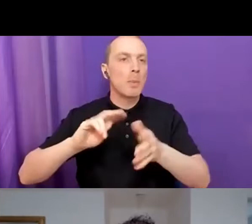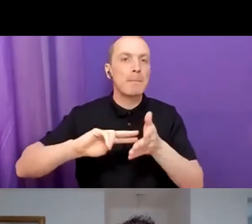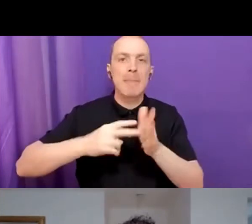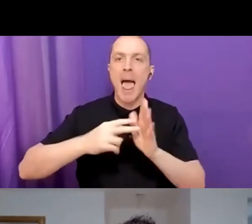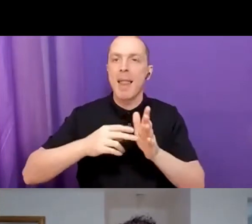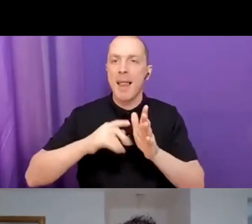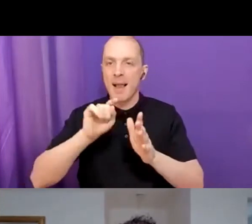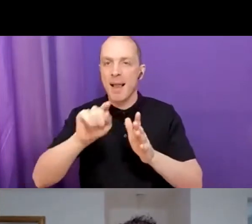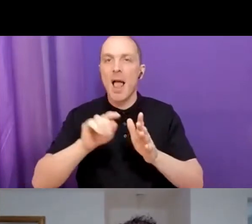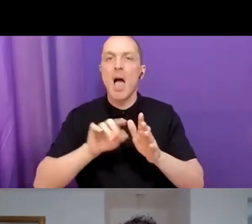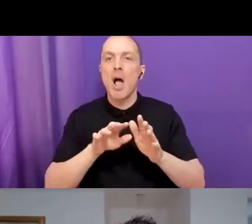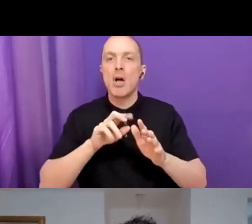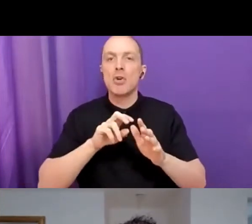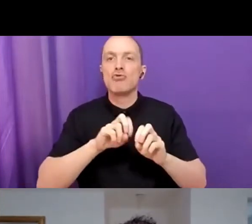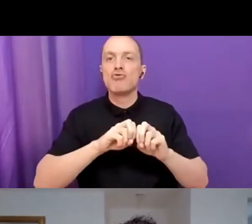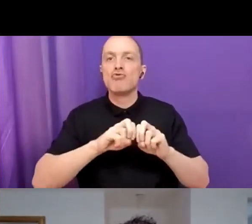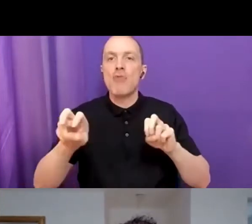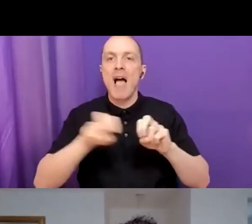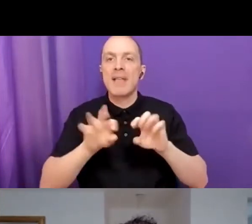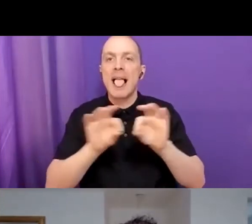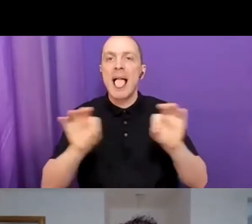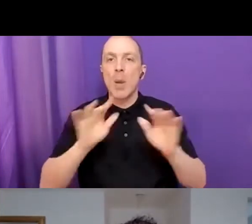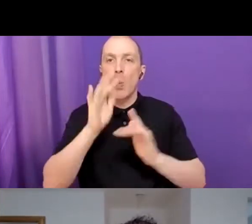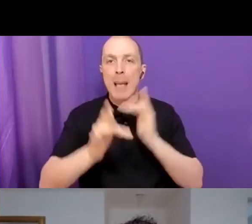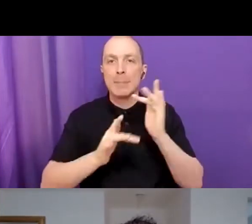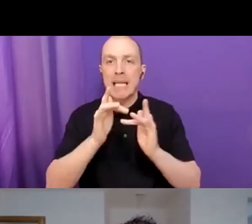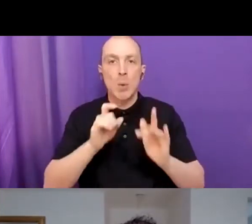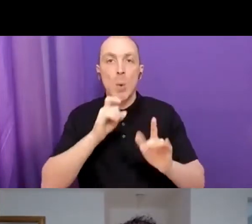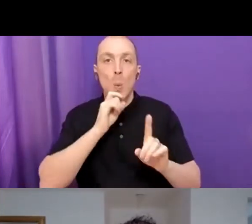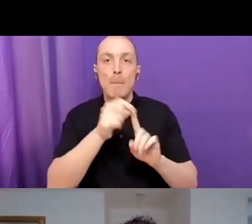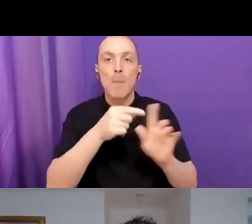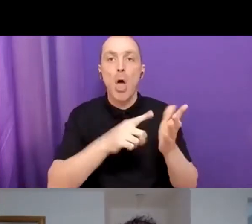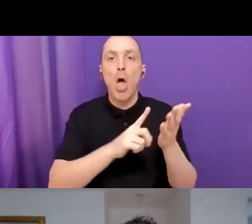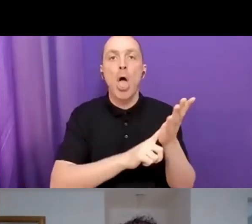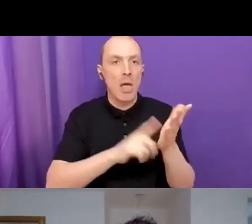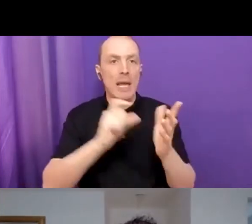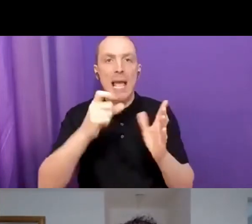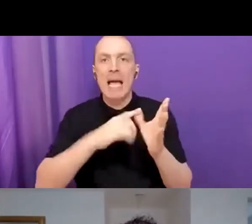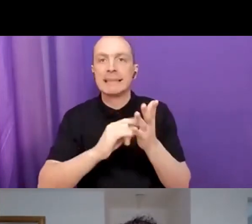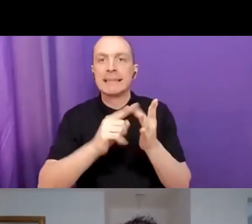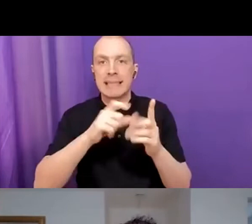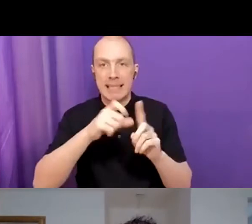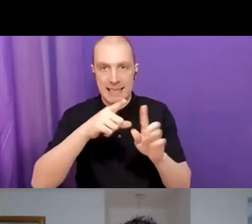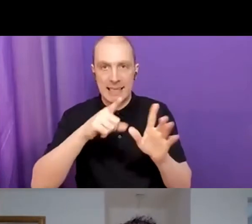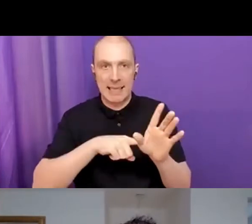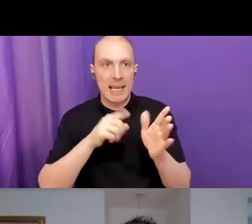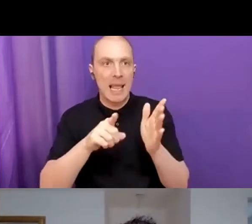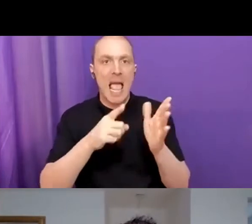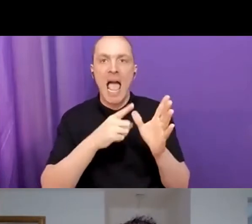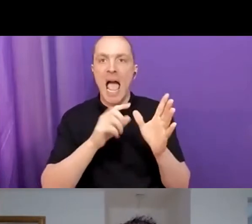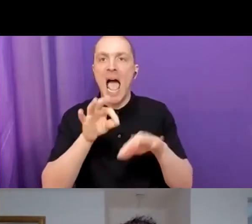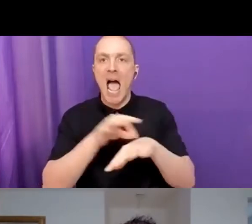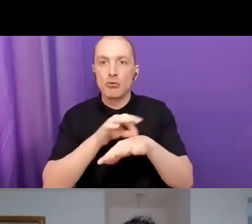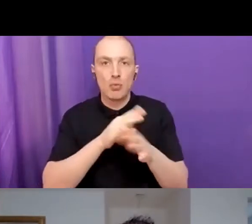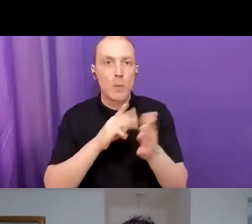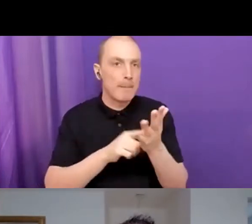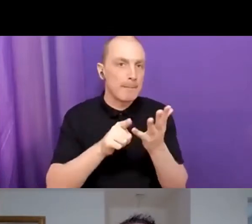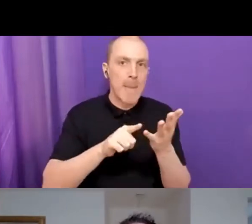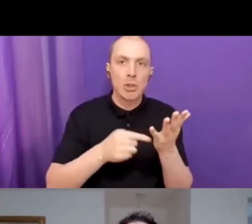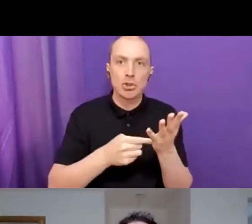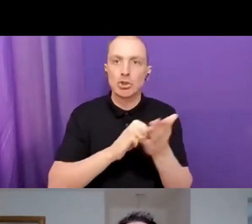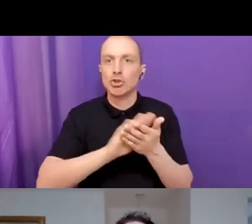website. We're joined today by Paul Cassidy, by Andrew Much and Juliet Bell from Transport